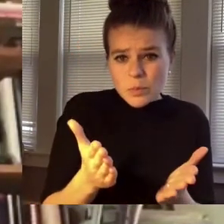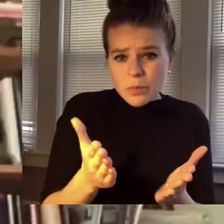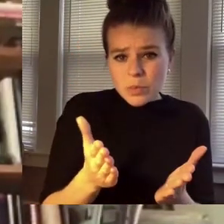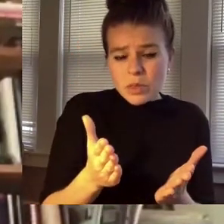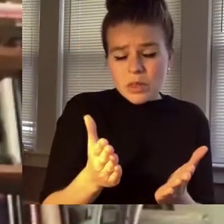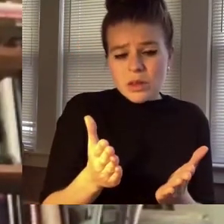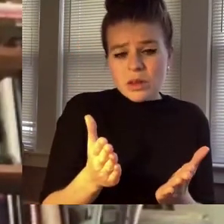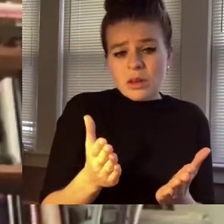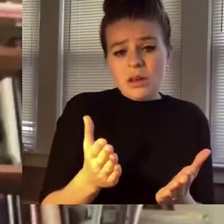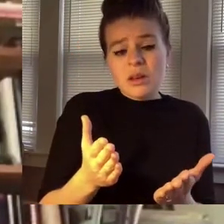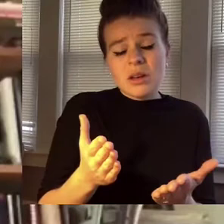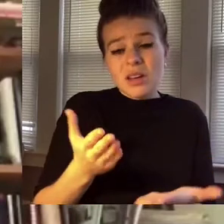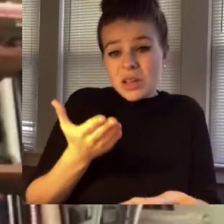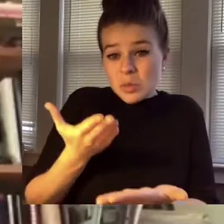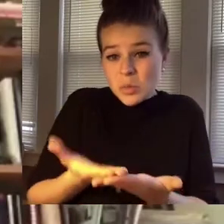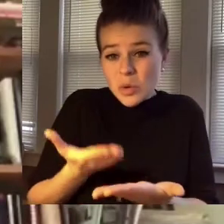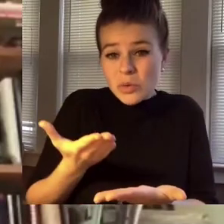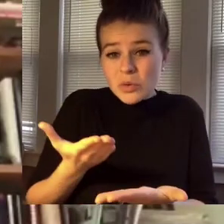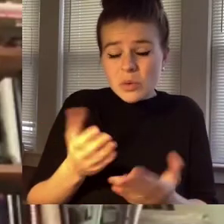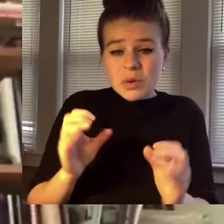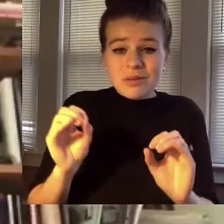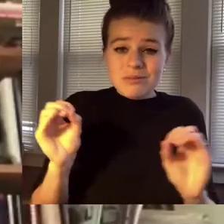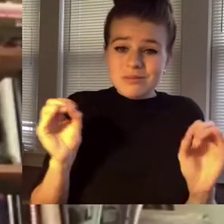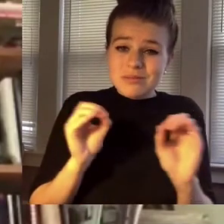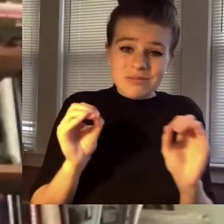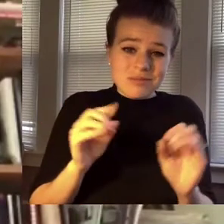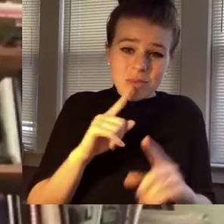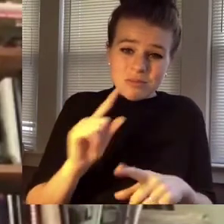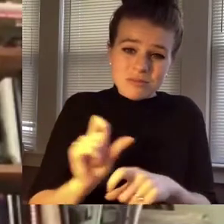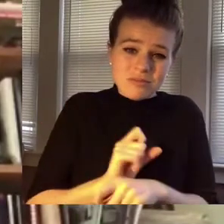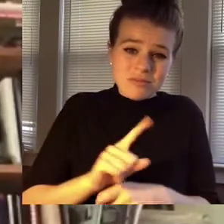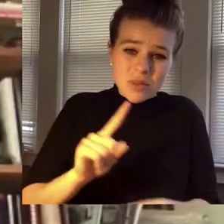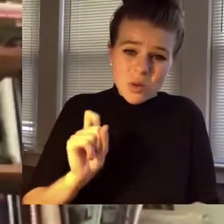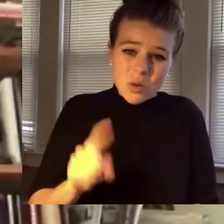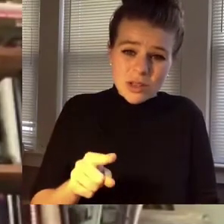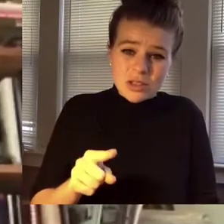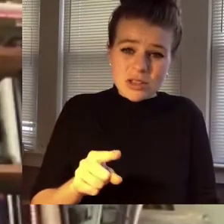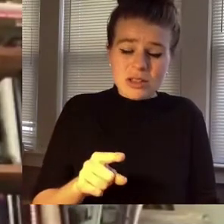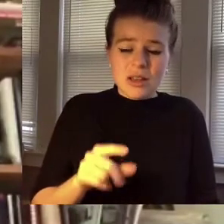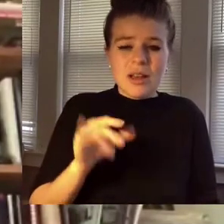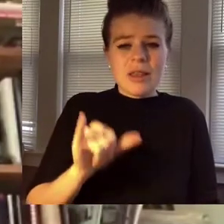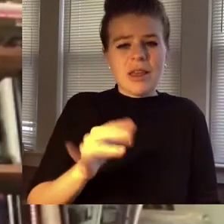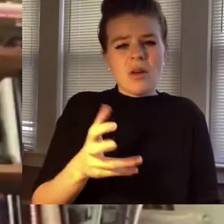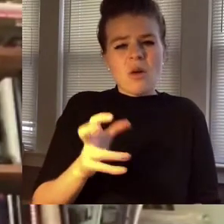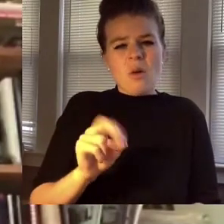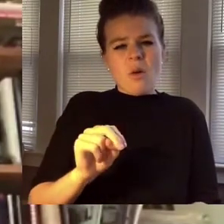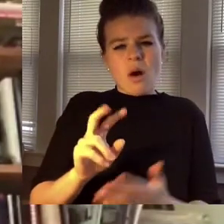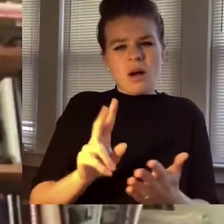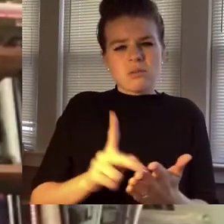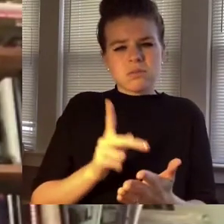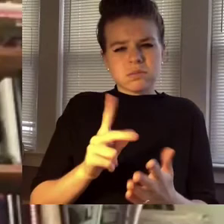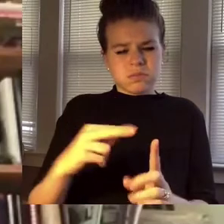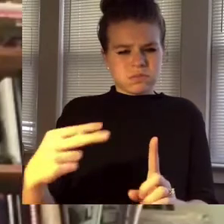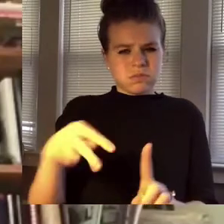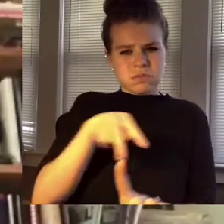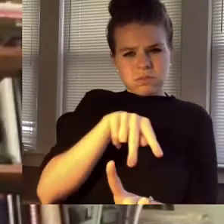truth, there is no question here. This is its own duplicity, this questioning, this effortless way of